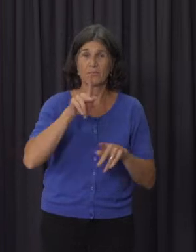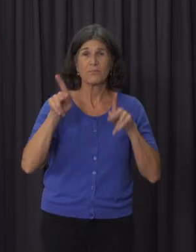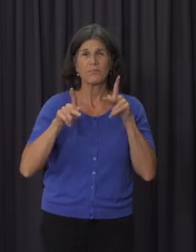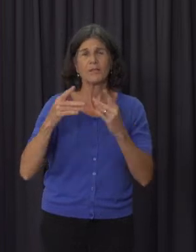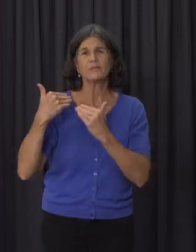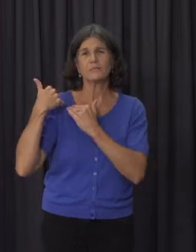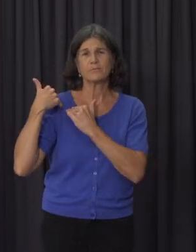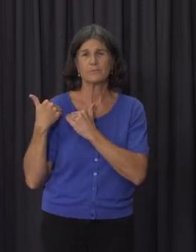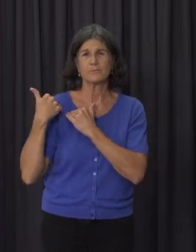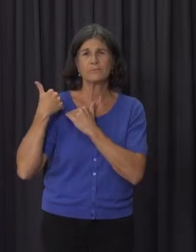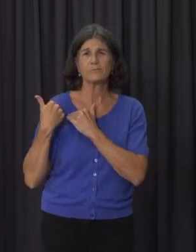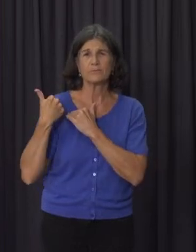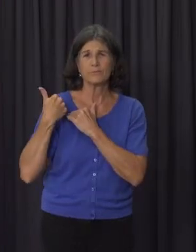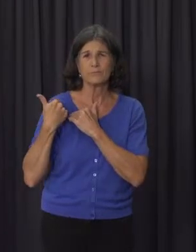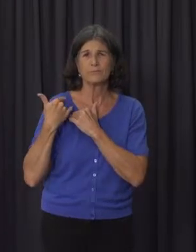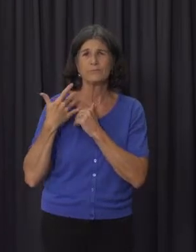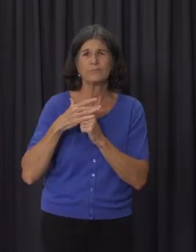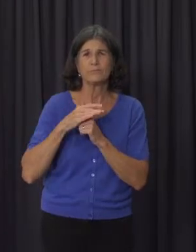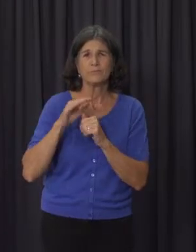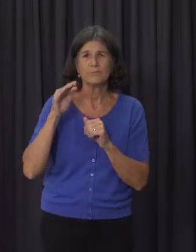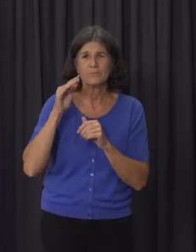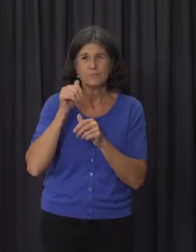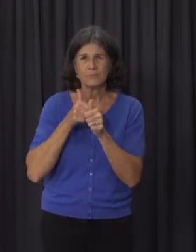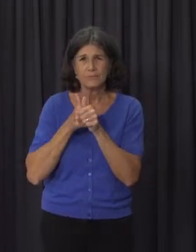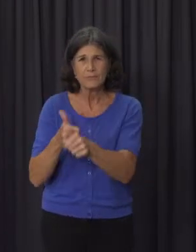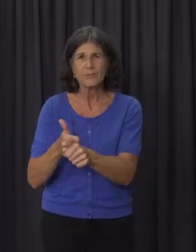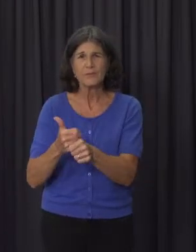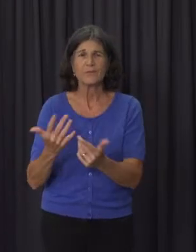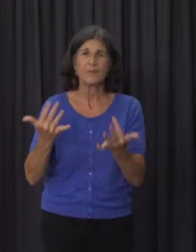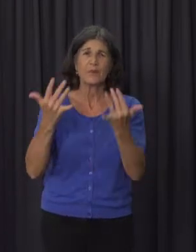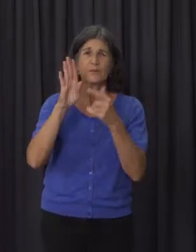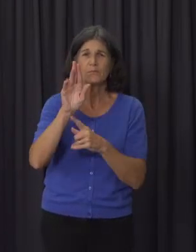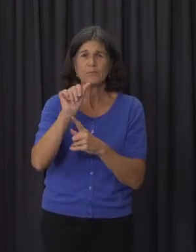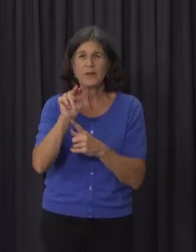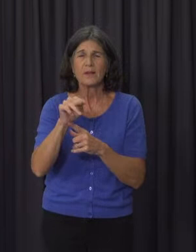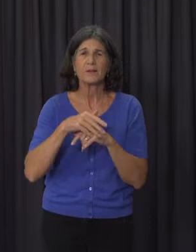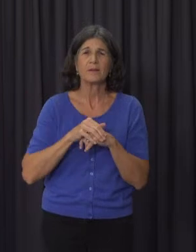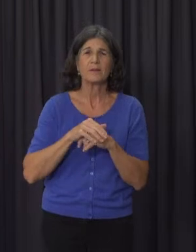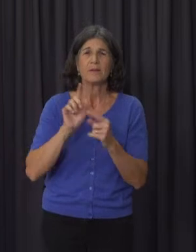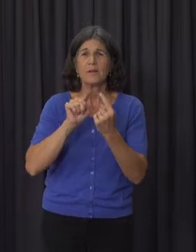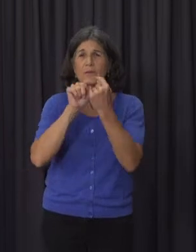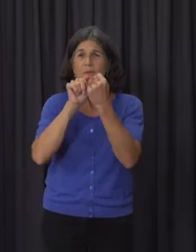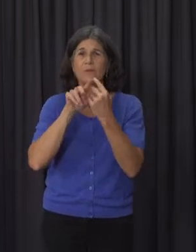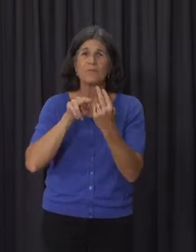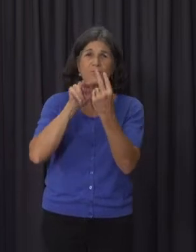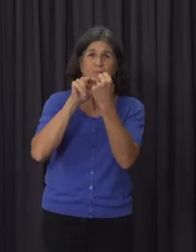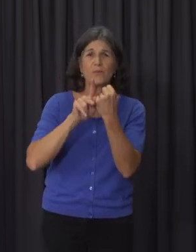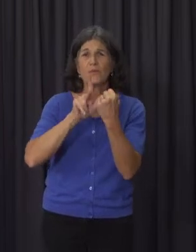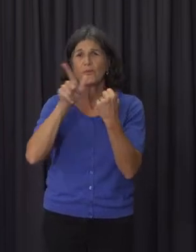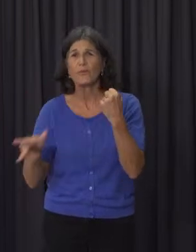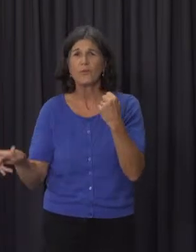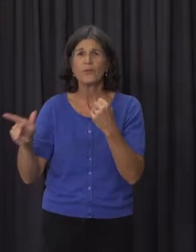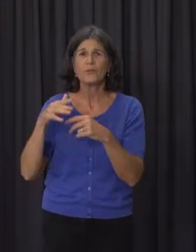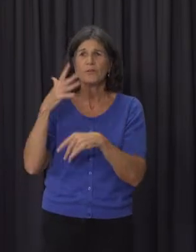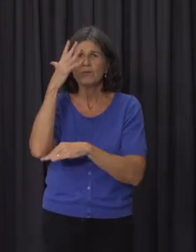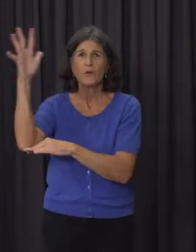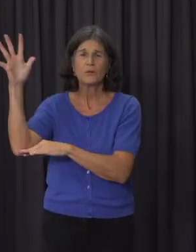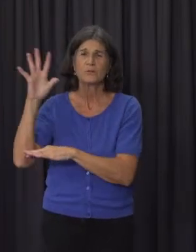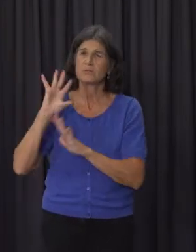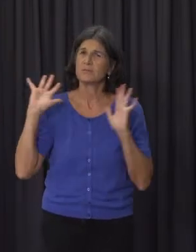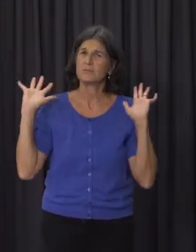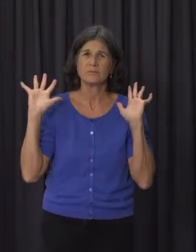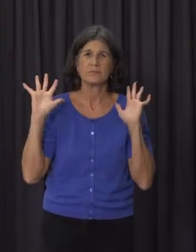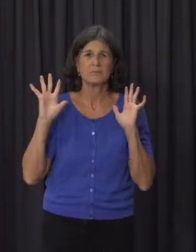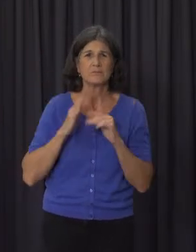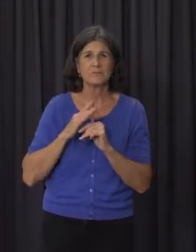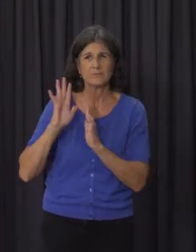and off-highway vehicle restriction that's in place in the forest protection area of Alberta. We want our firefighters to be able to focus